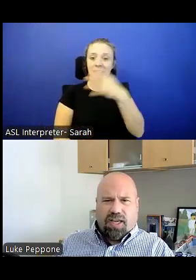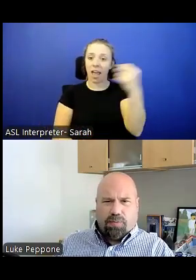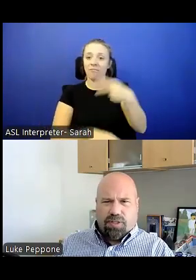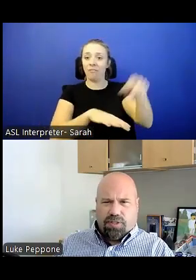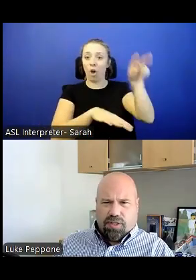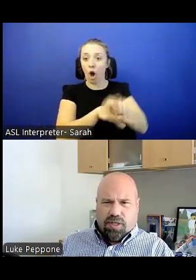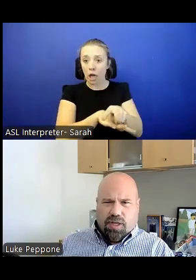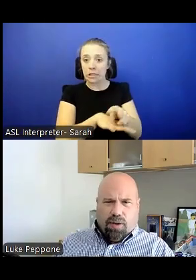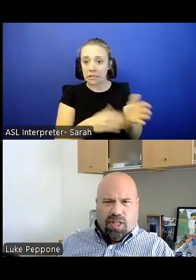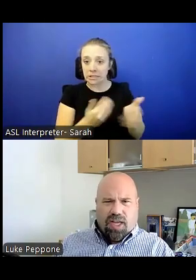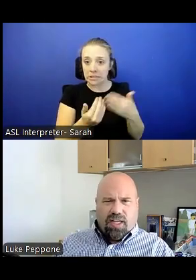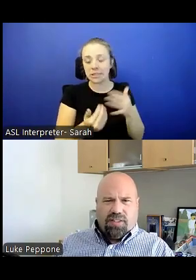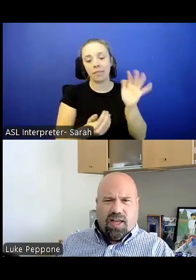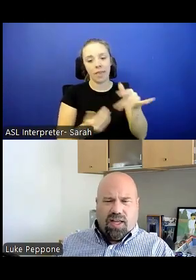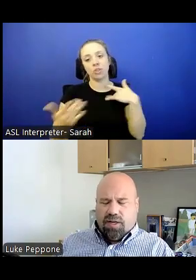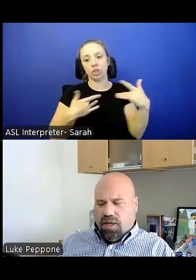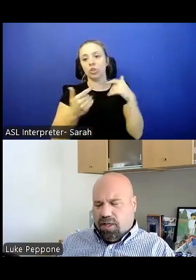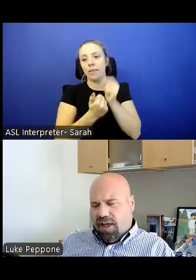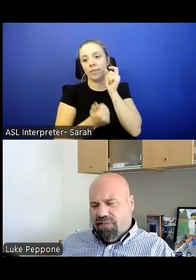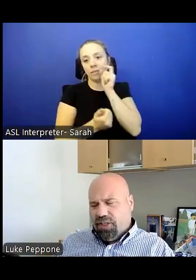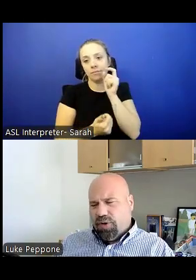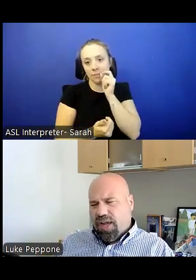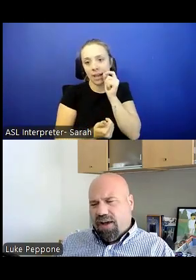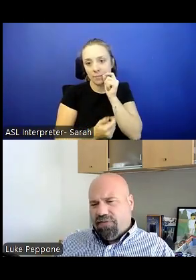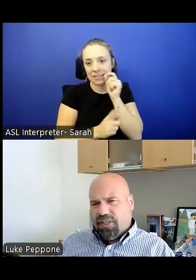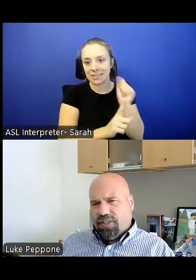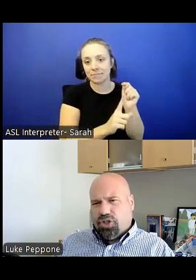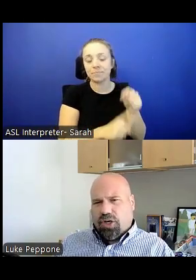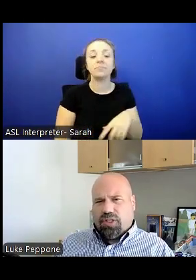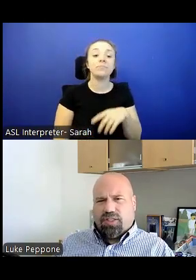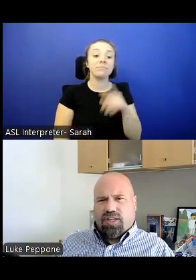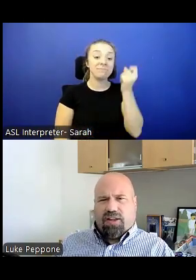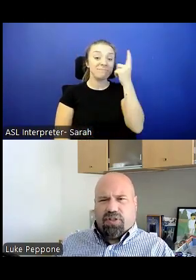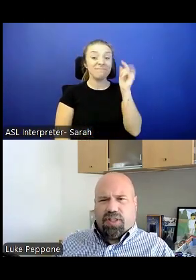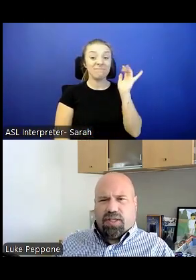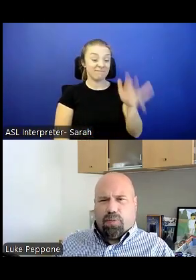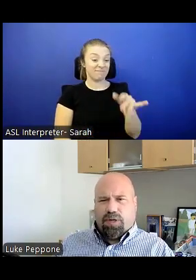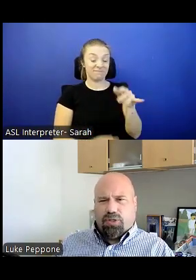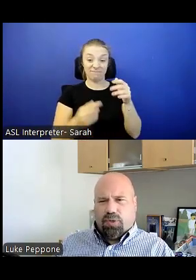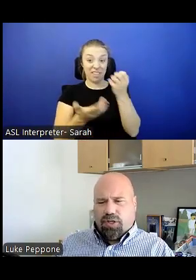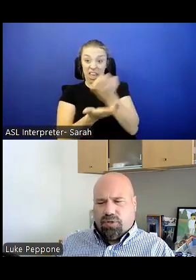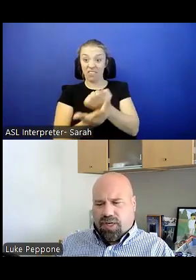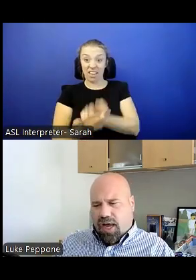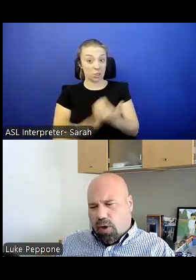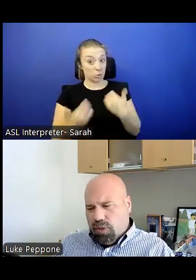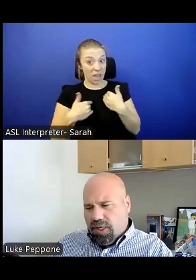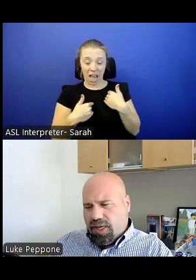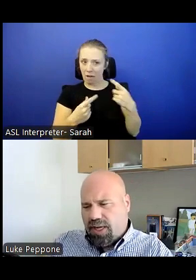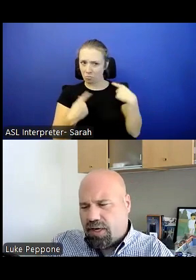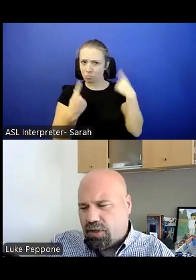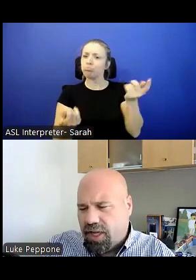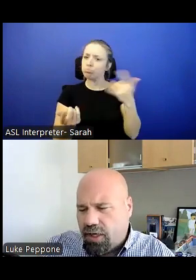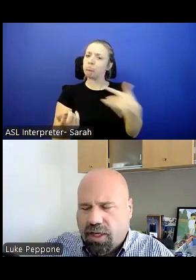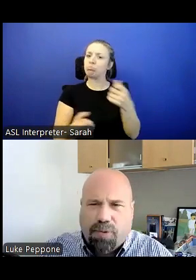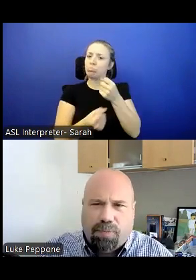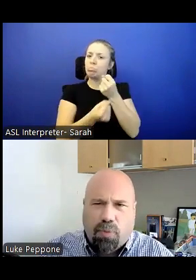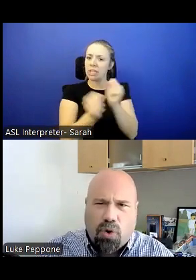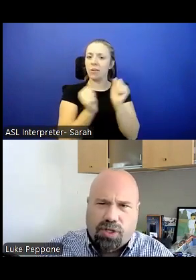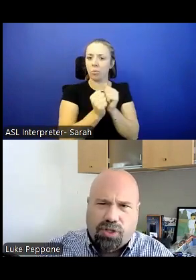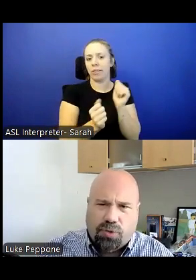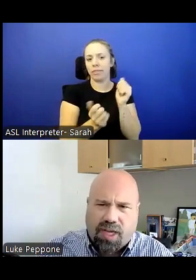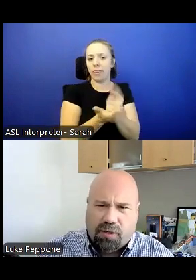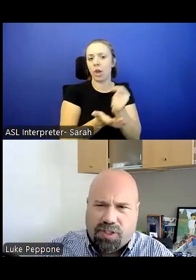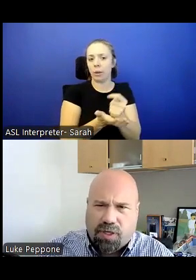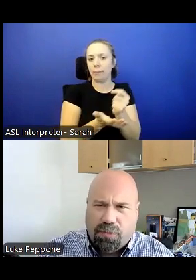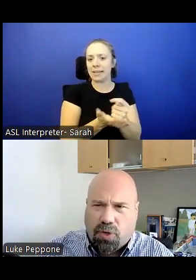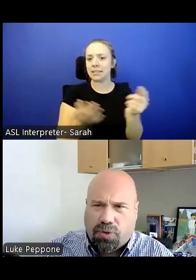with cannabis. But like I said, the evidence we have is generally safe with the therapies we use now. And I'll get a little bit more